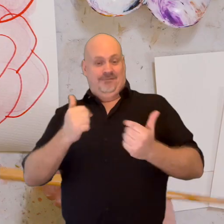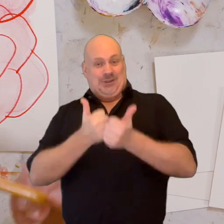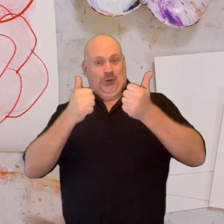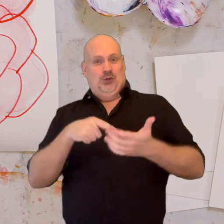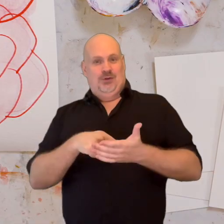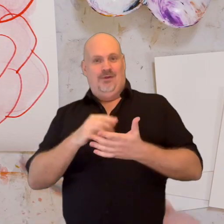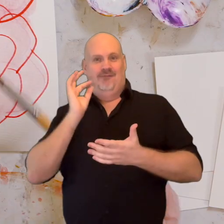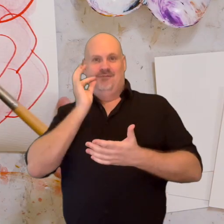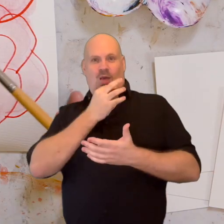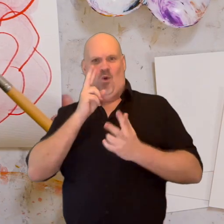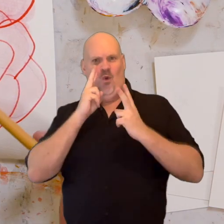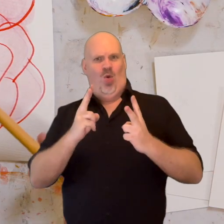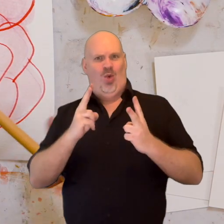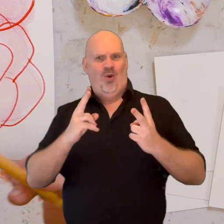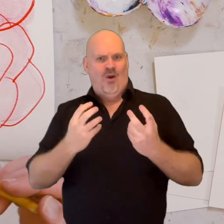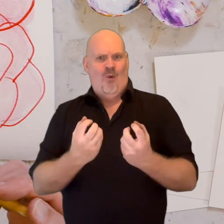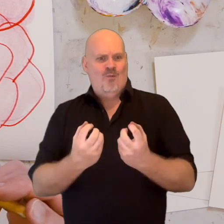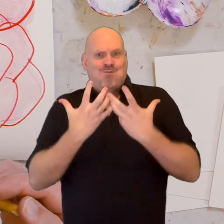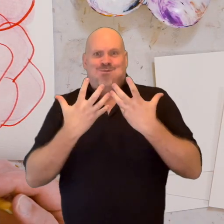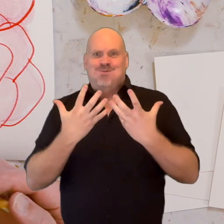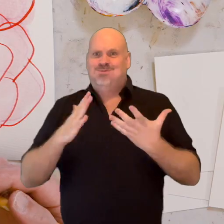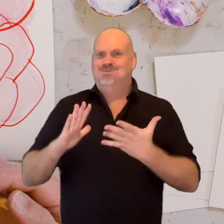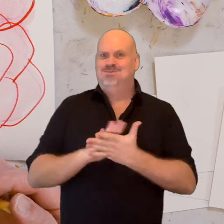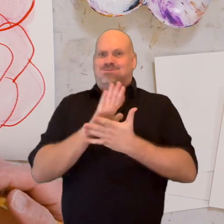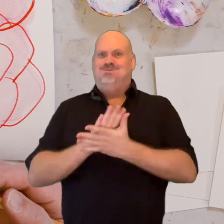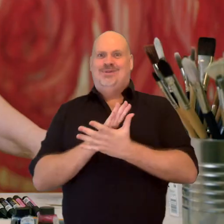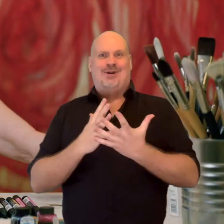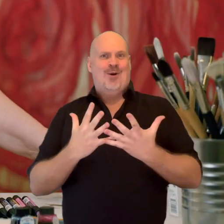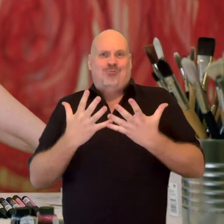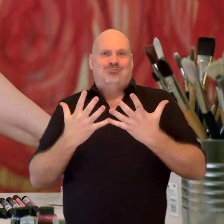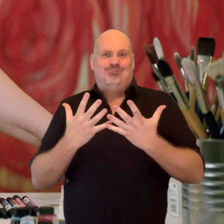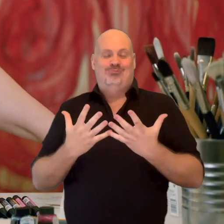looking exuberant, I guess, if you like.